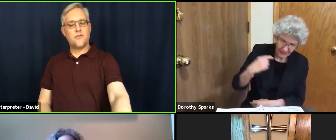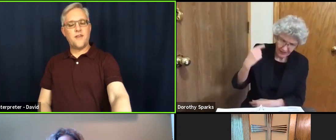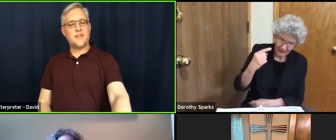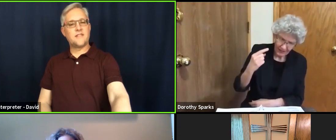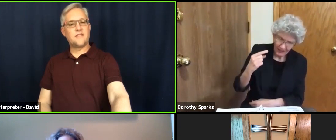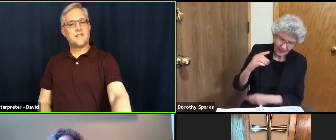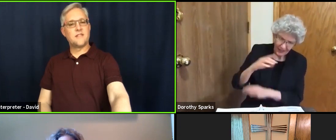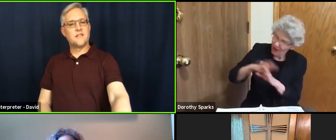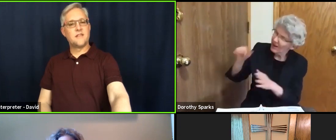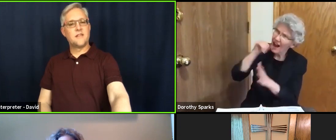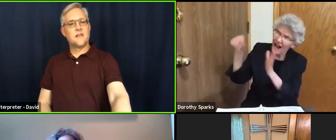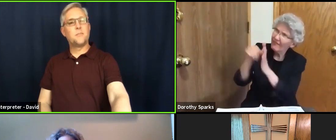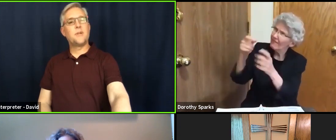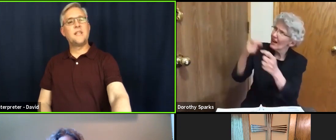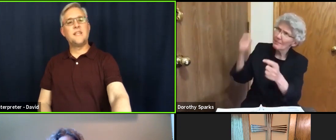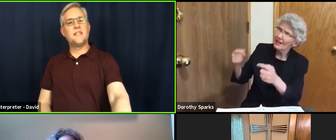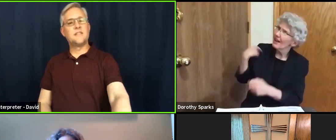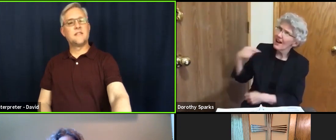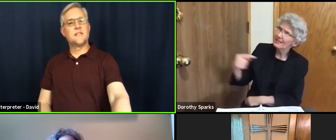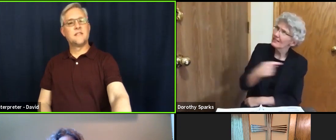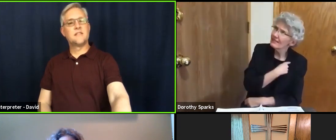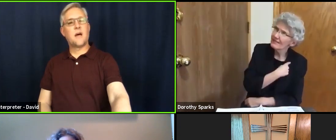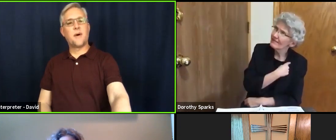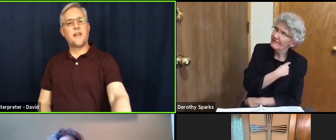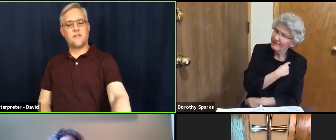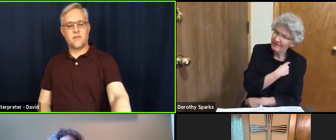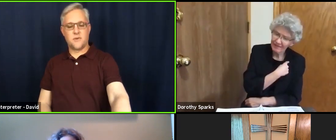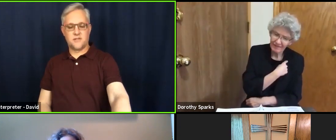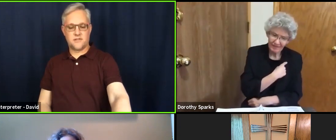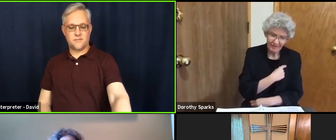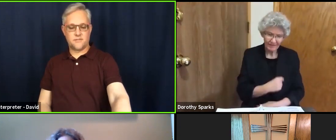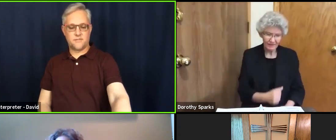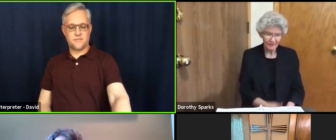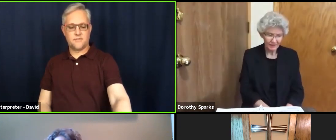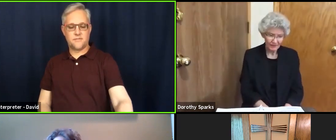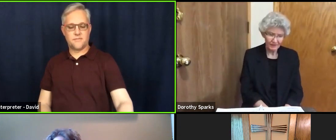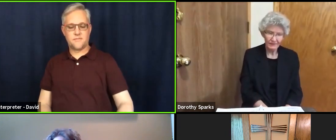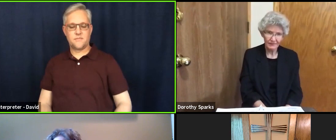Show your face. Please stop hiding from us.